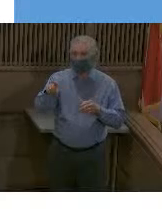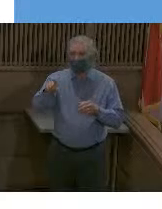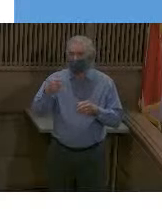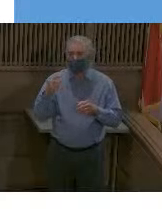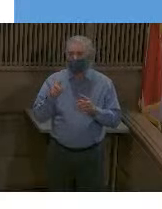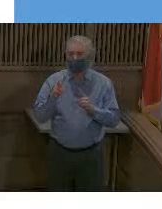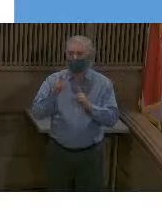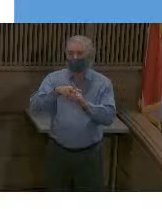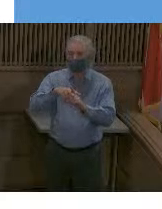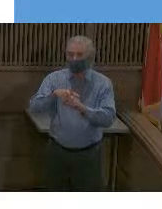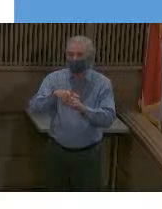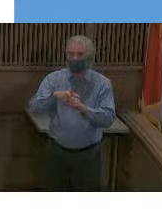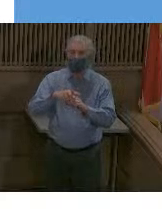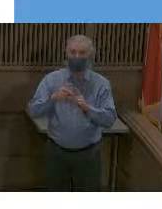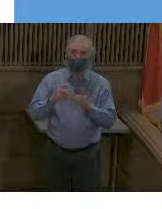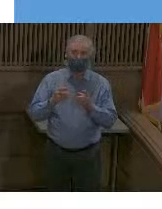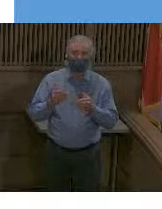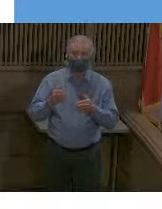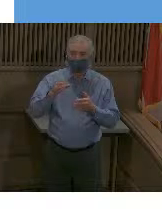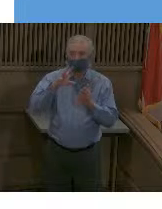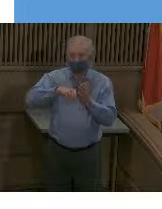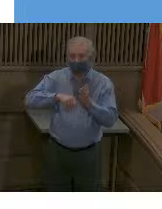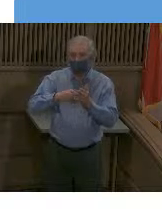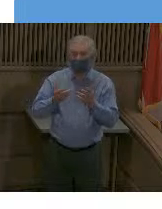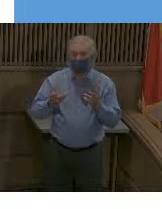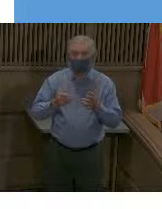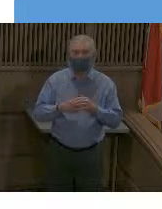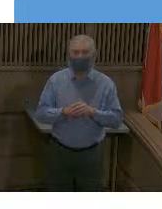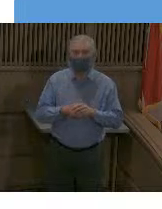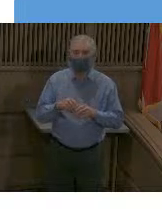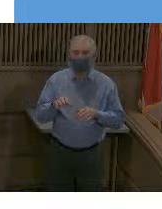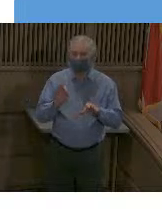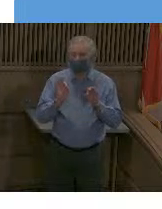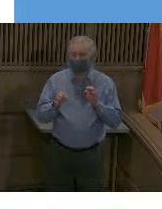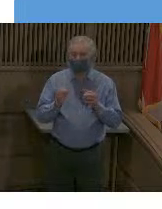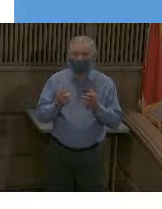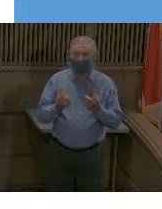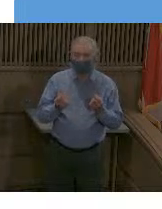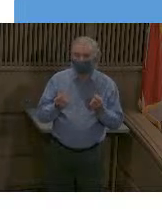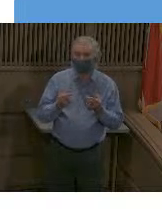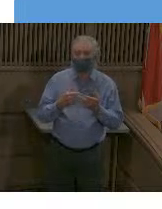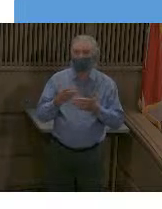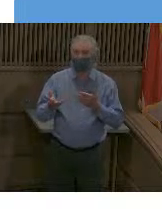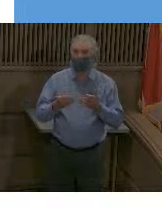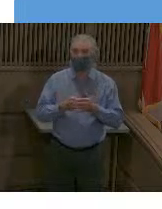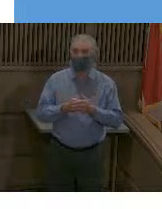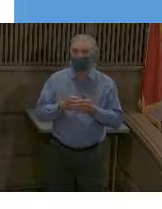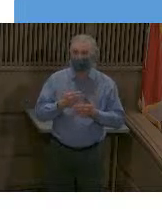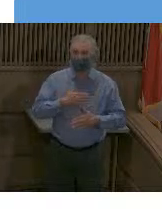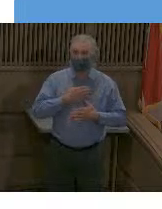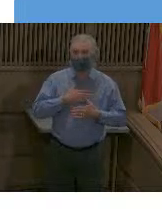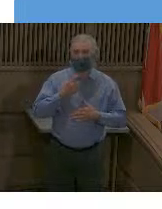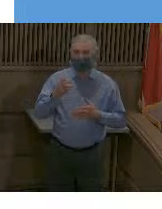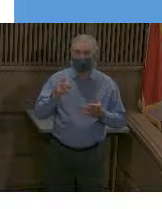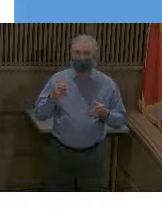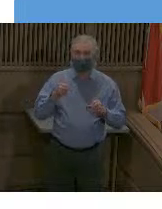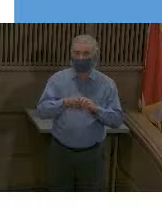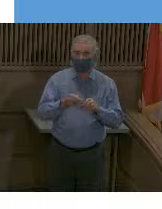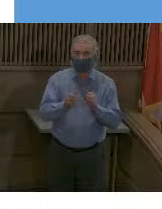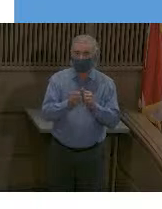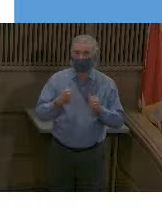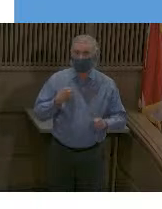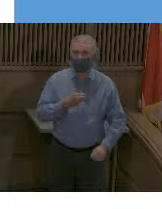that has our application. It's easy to apply, and we would love to have you to join us. And it